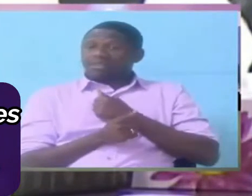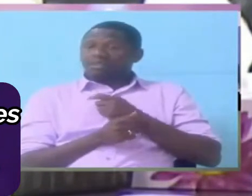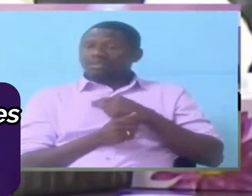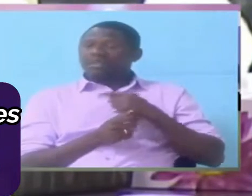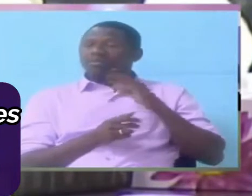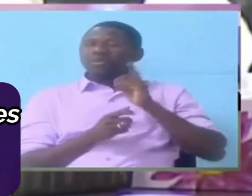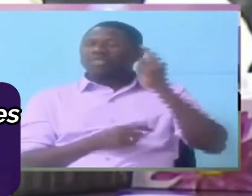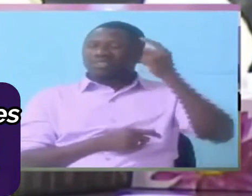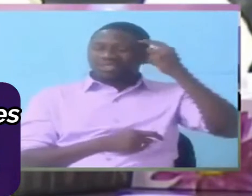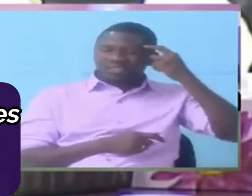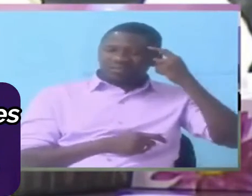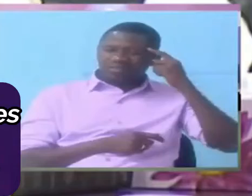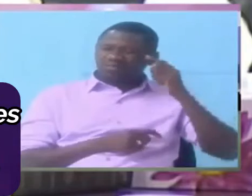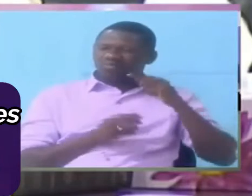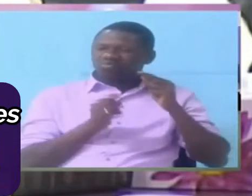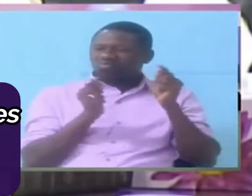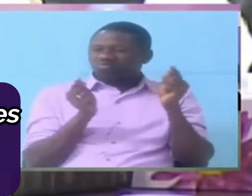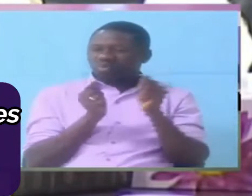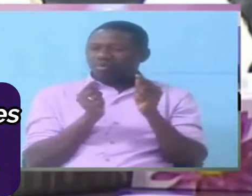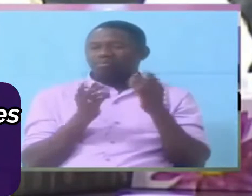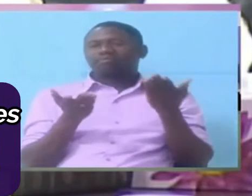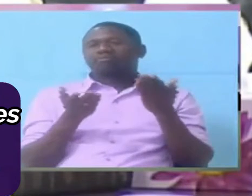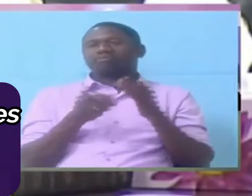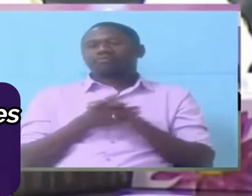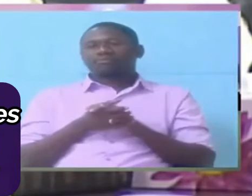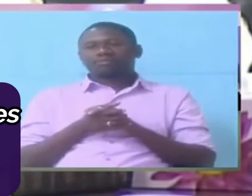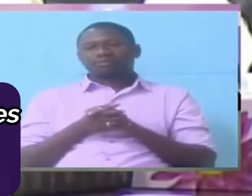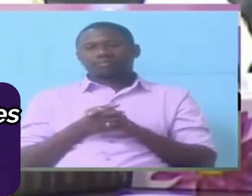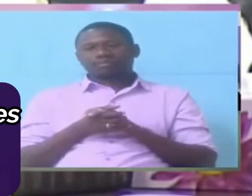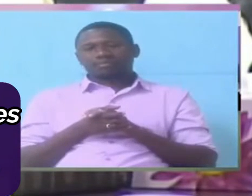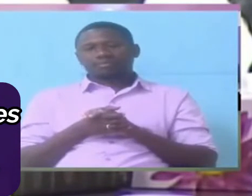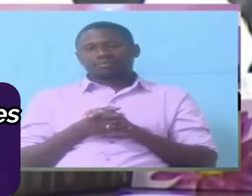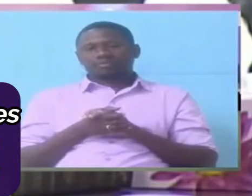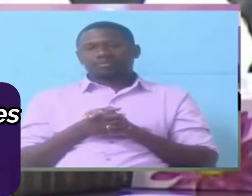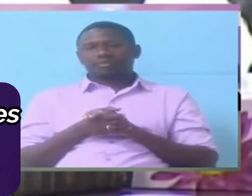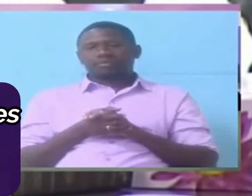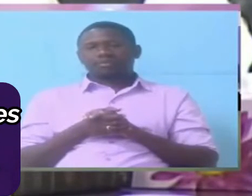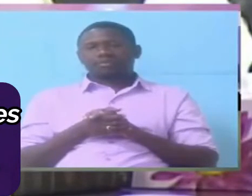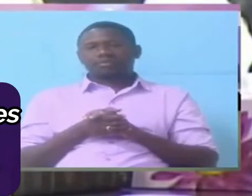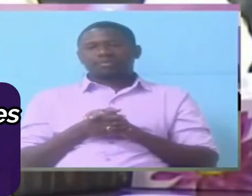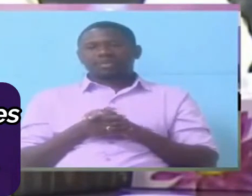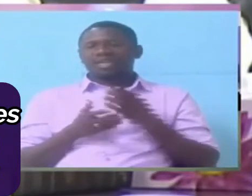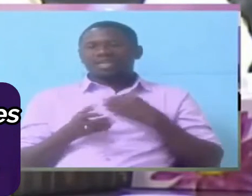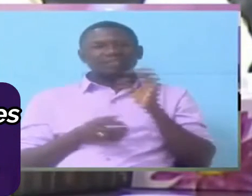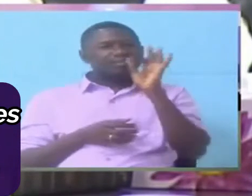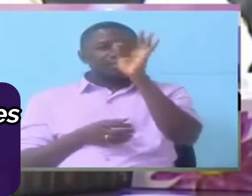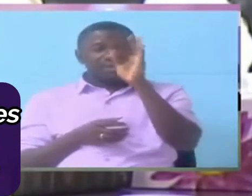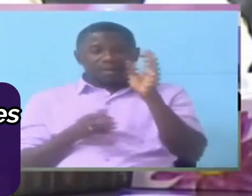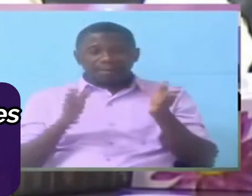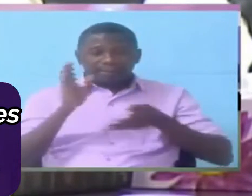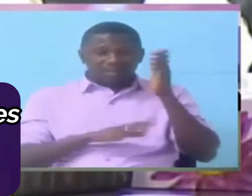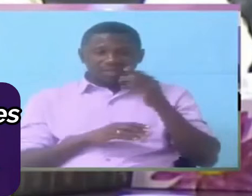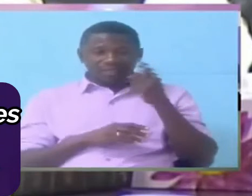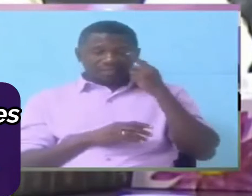paranoid. And if the person becomes paranoid, his thinking will not be long. And And if a